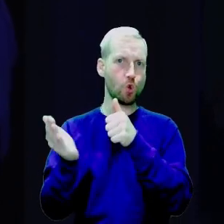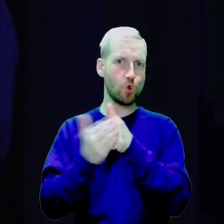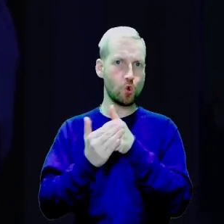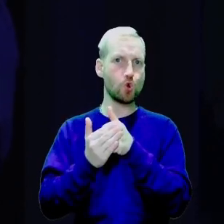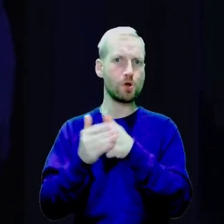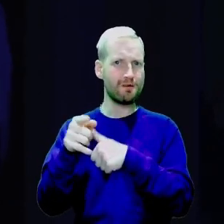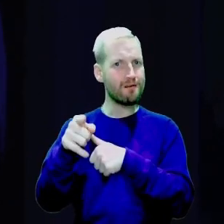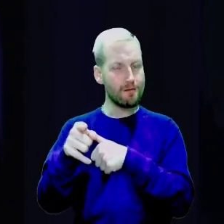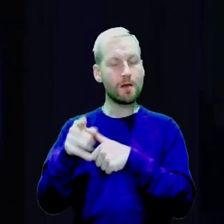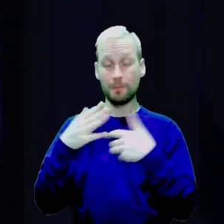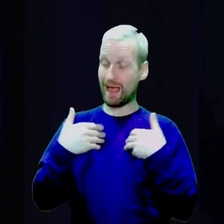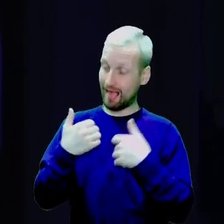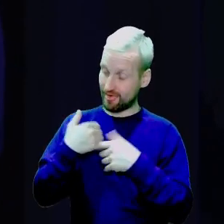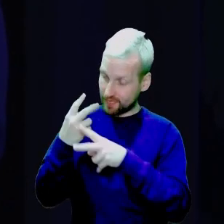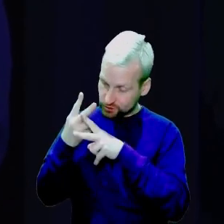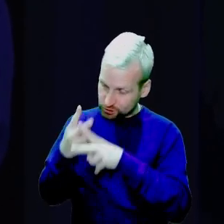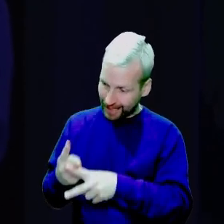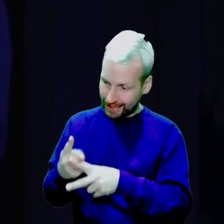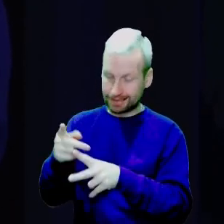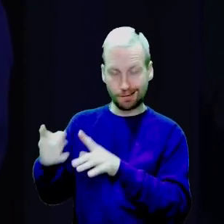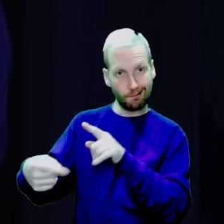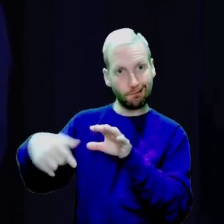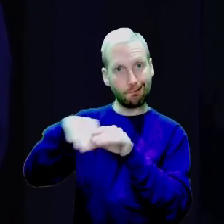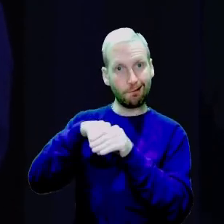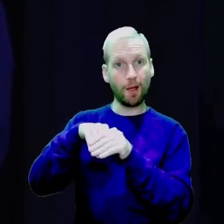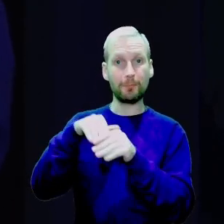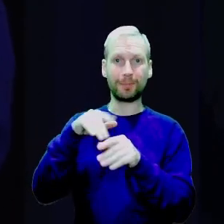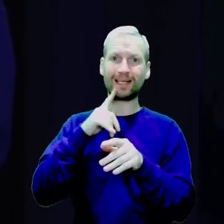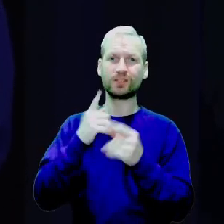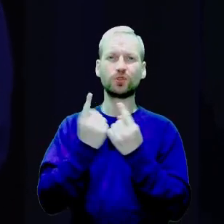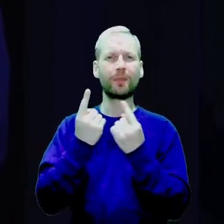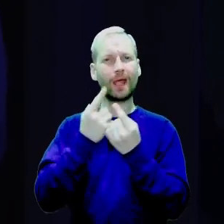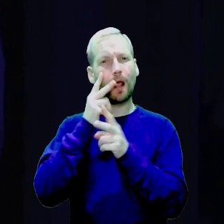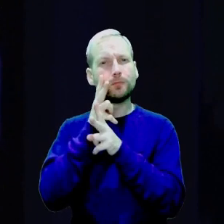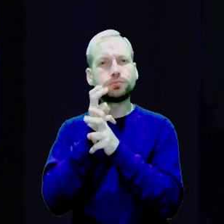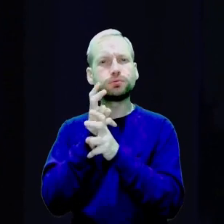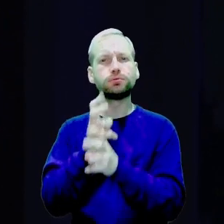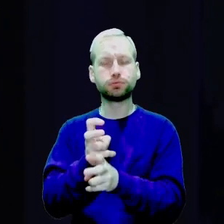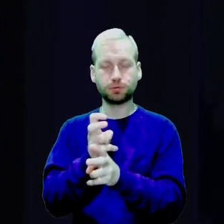NHS health checks, who are represented here today, were also something we looked into.